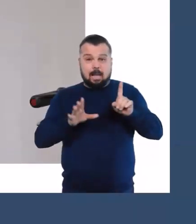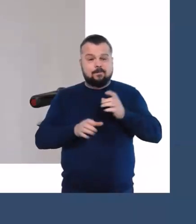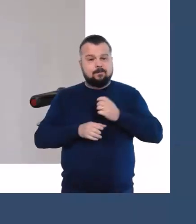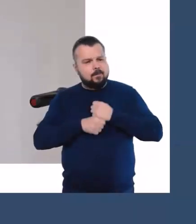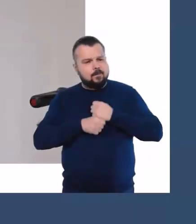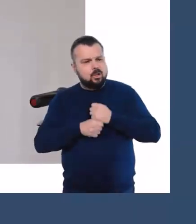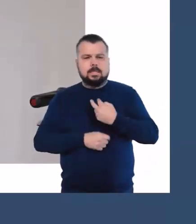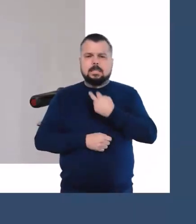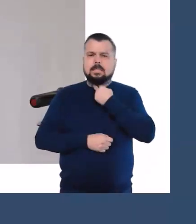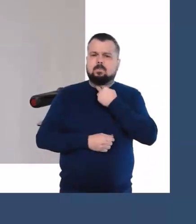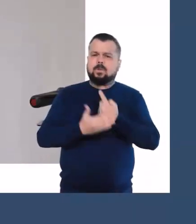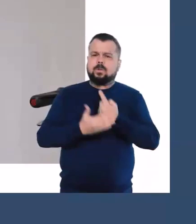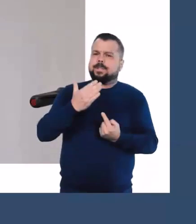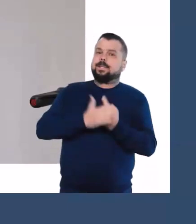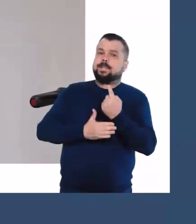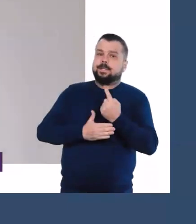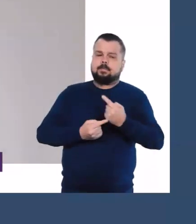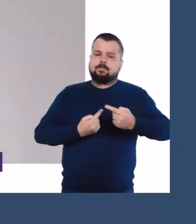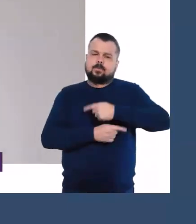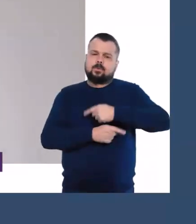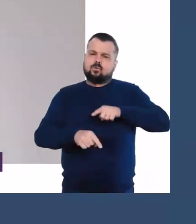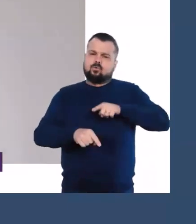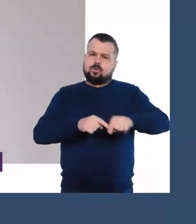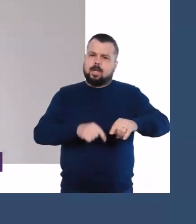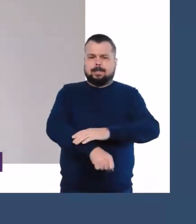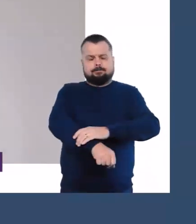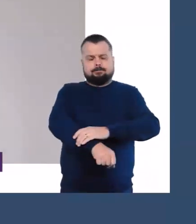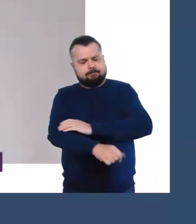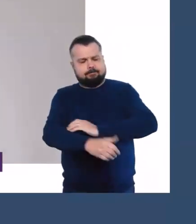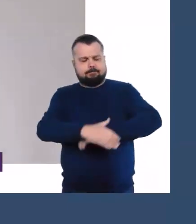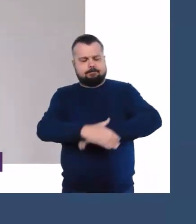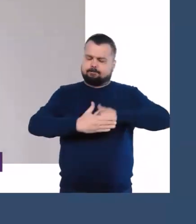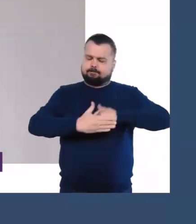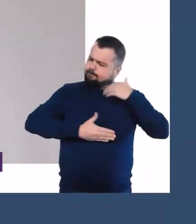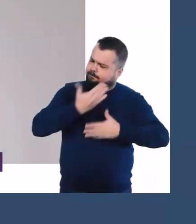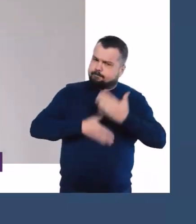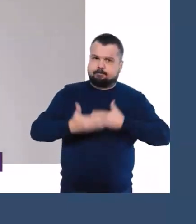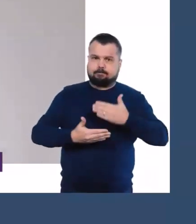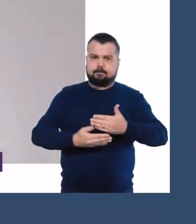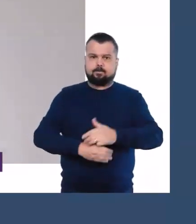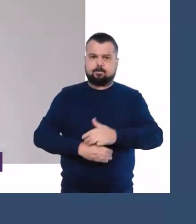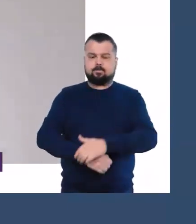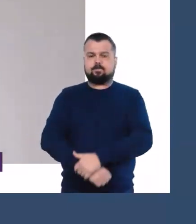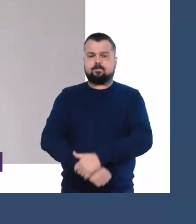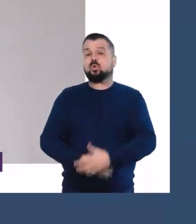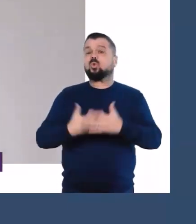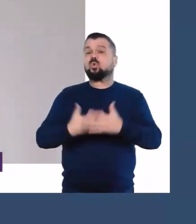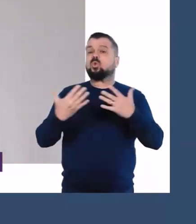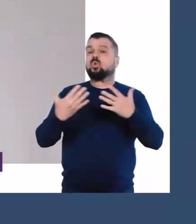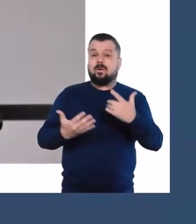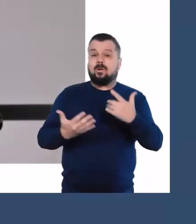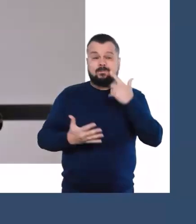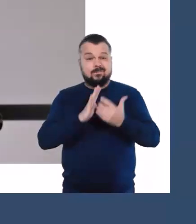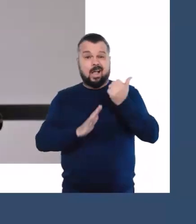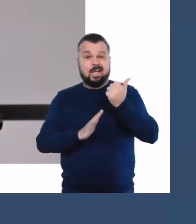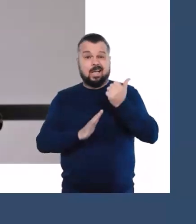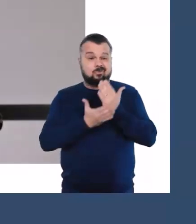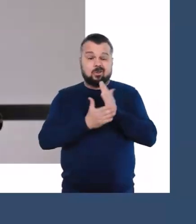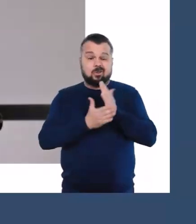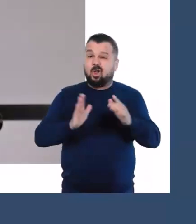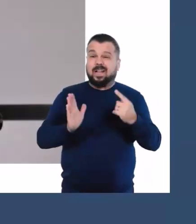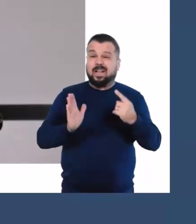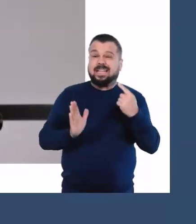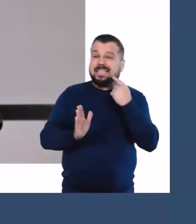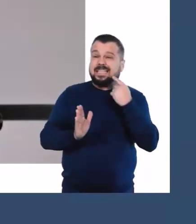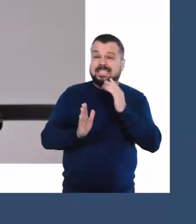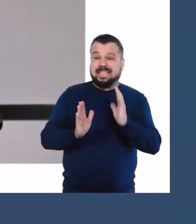same frustration and disappointment. All of us are determined to do something about it. But finding a way to